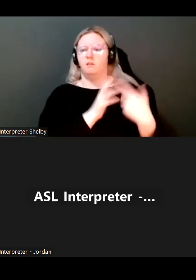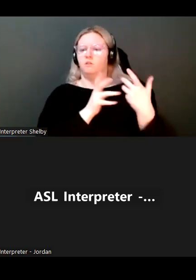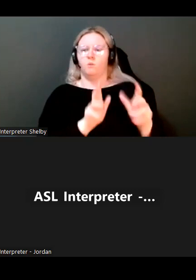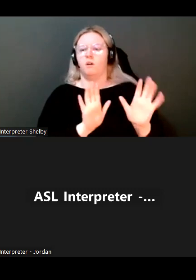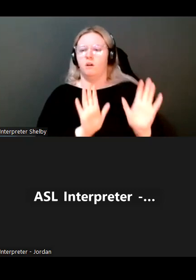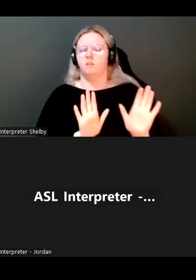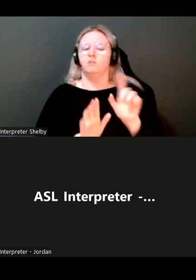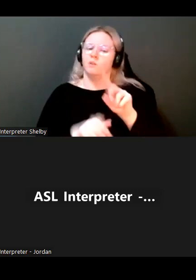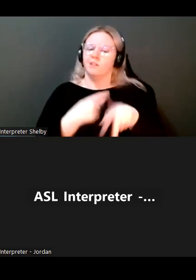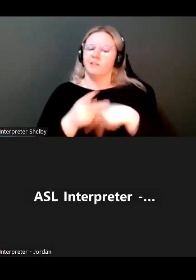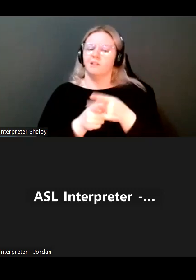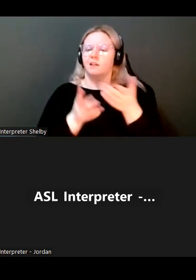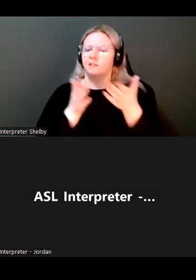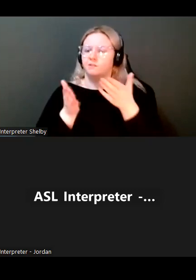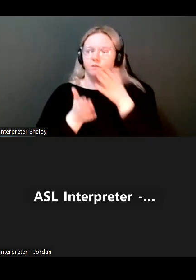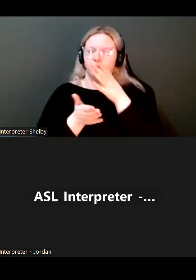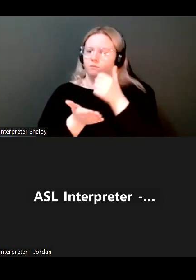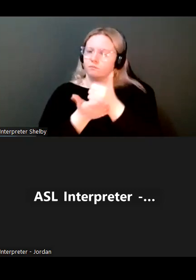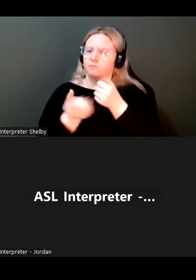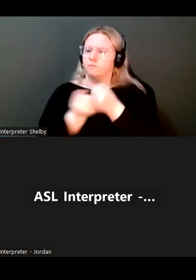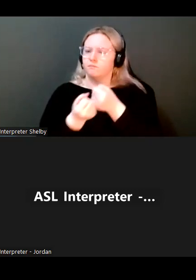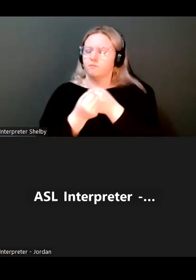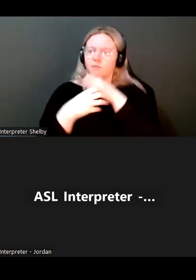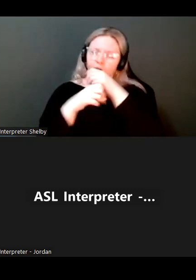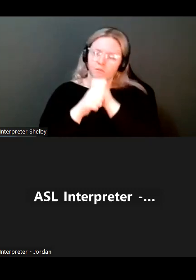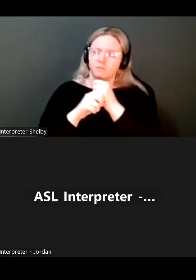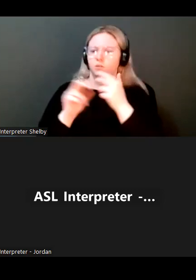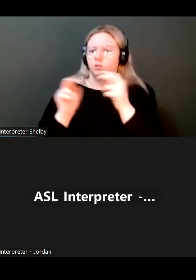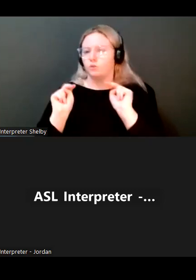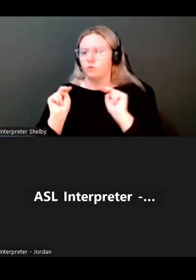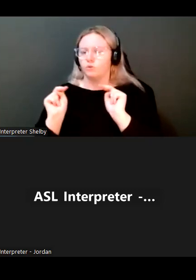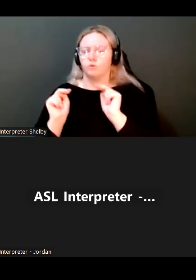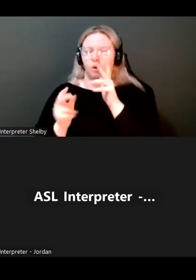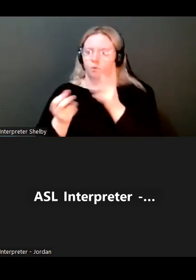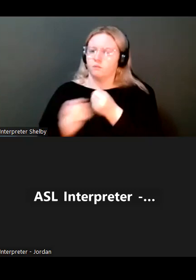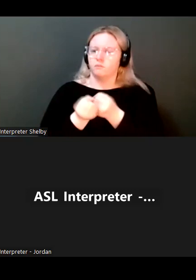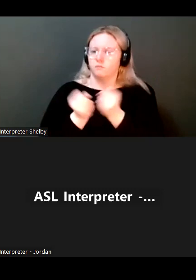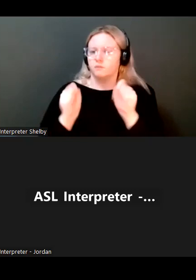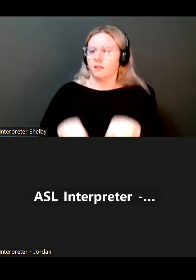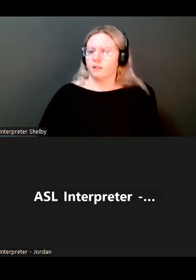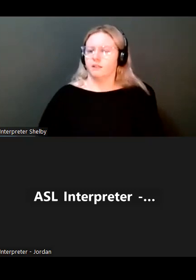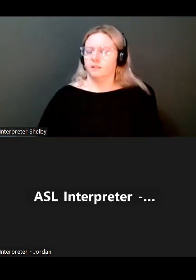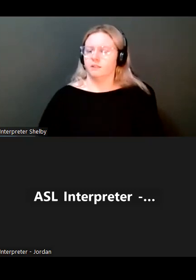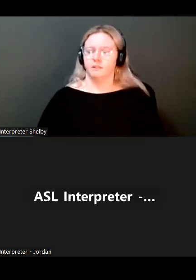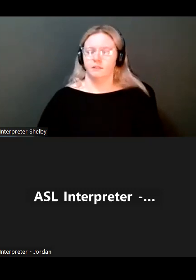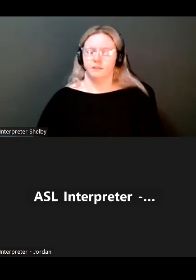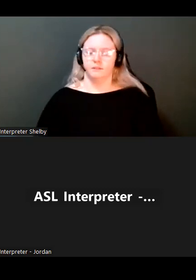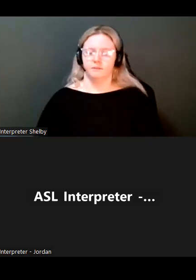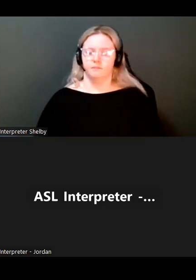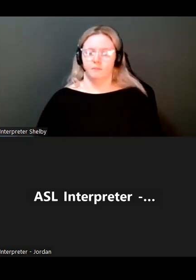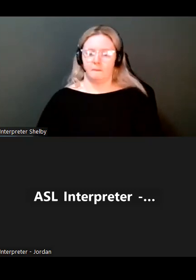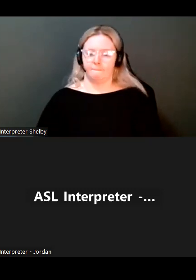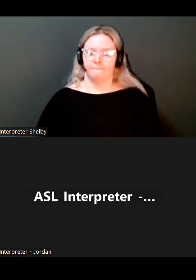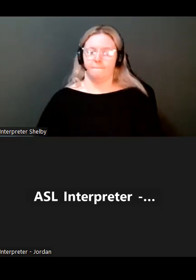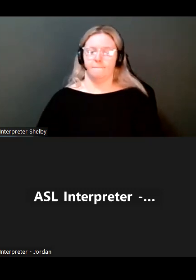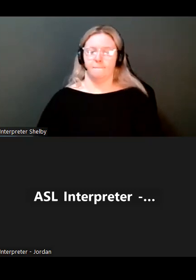services, helplines can be really great for that, right? For getting support. And the LifeWise